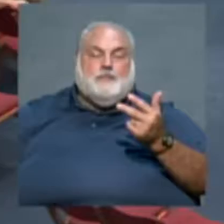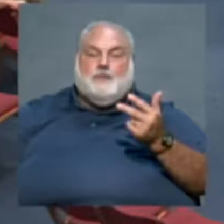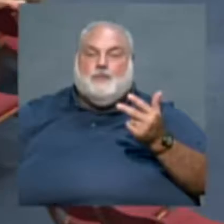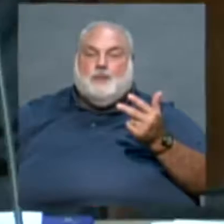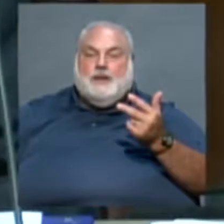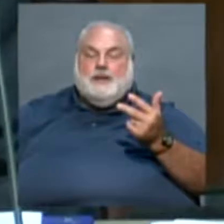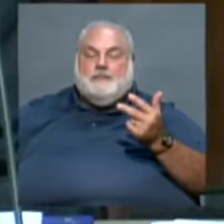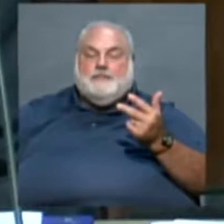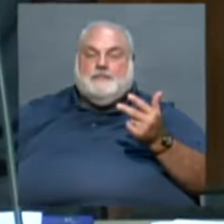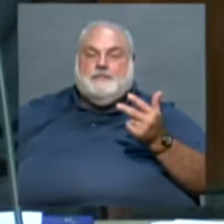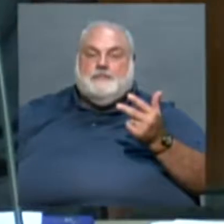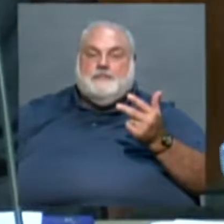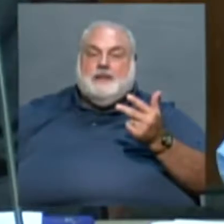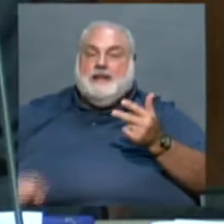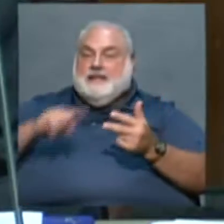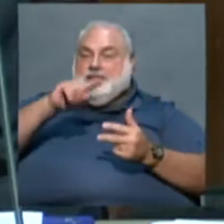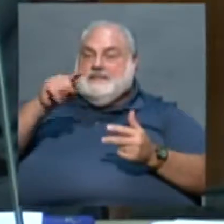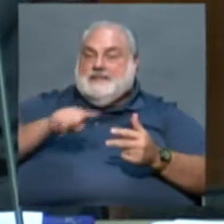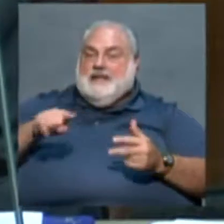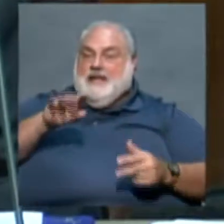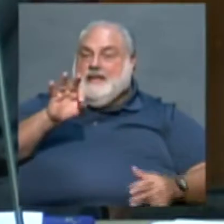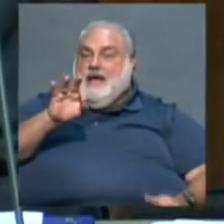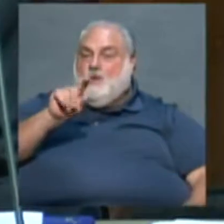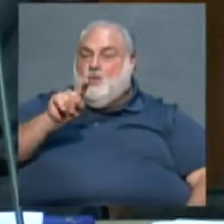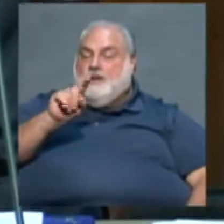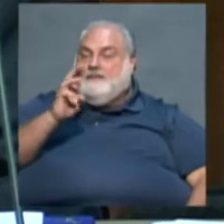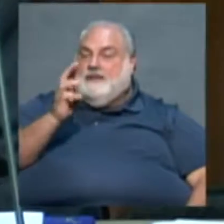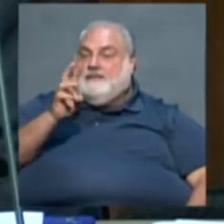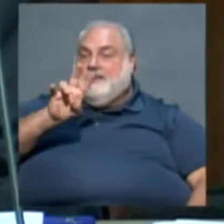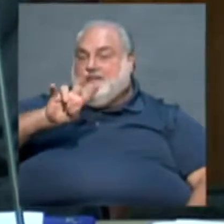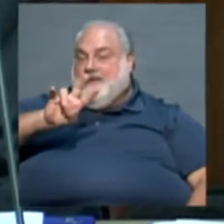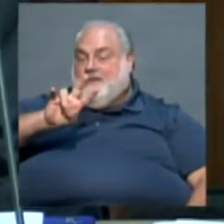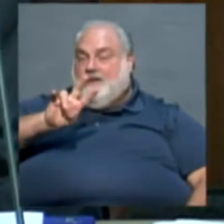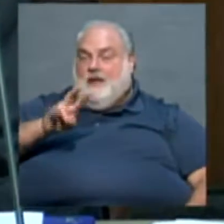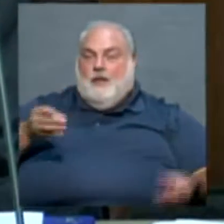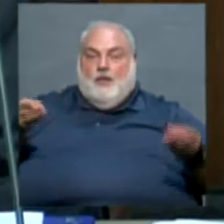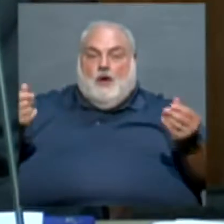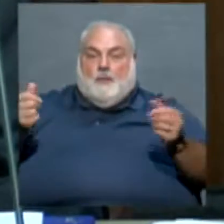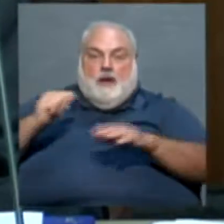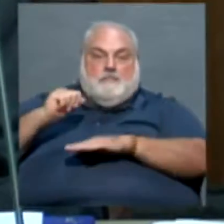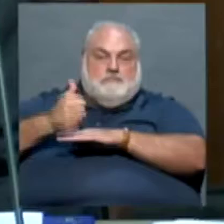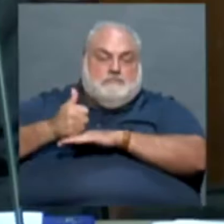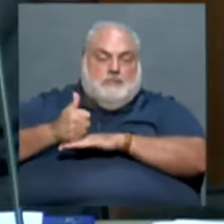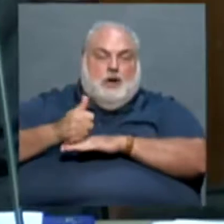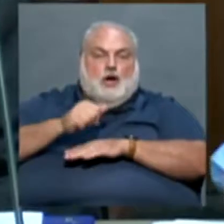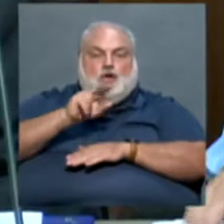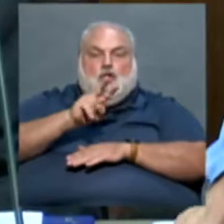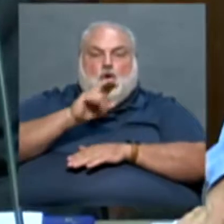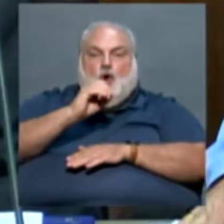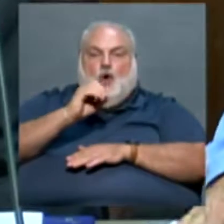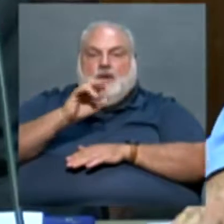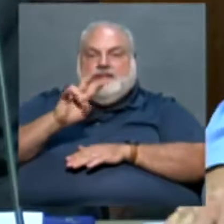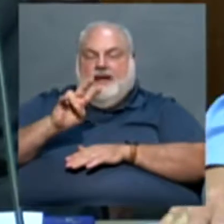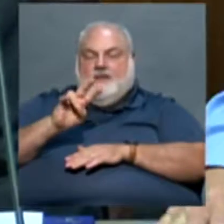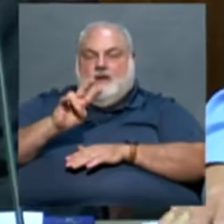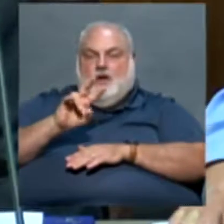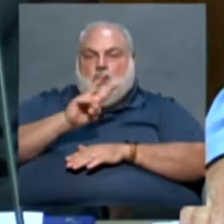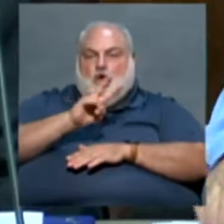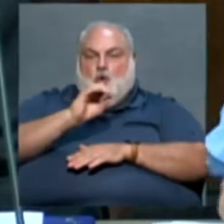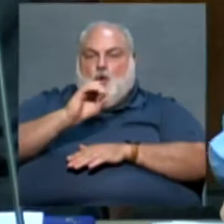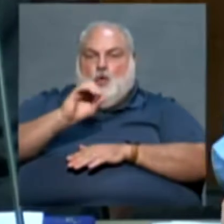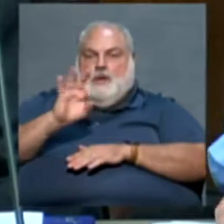Item number 3, file number Z9167. It's a property located at 2007-2009 Wilson